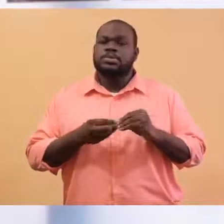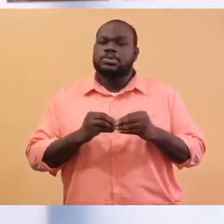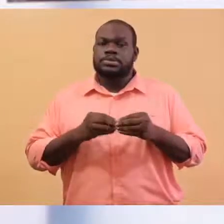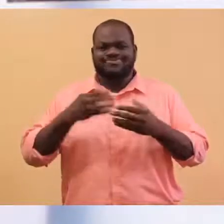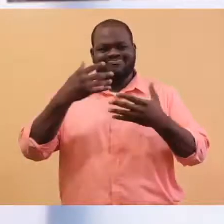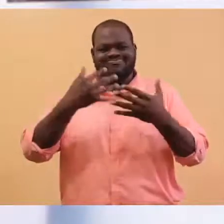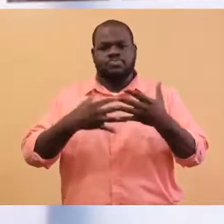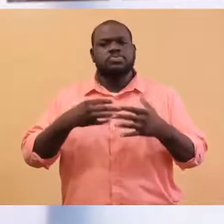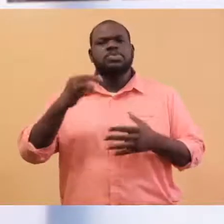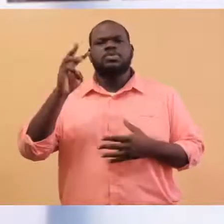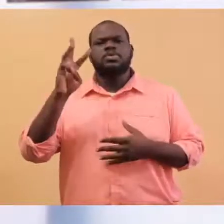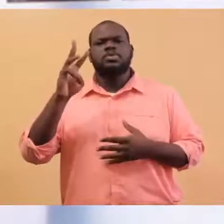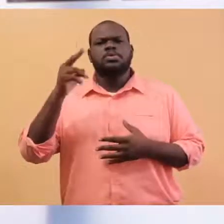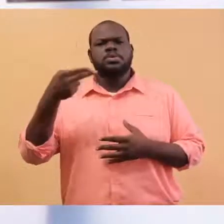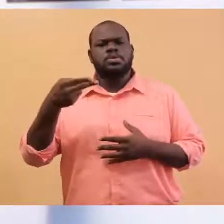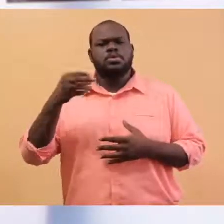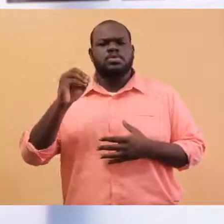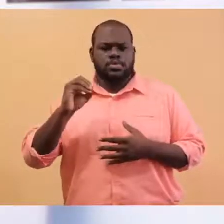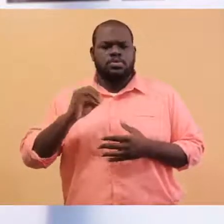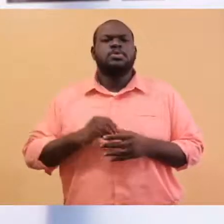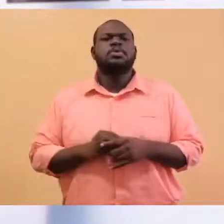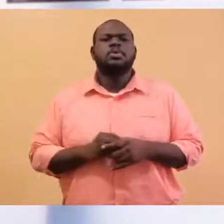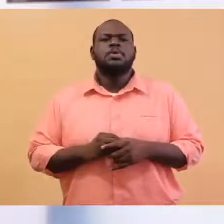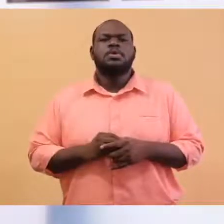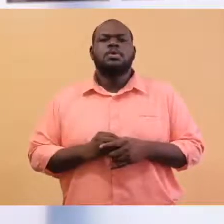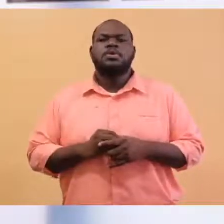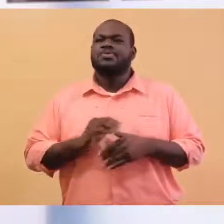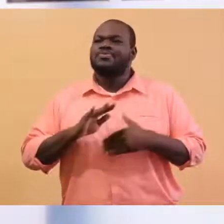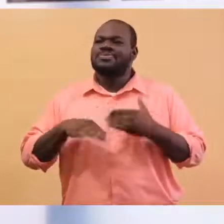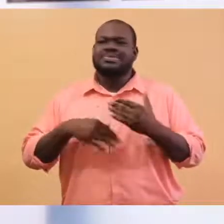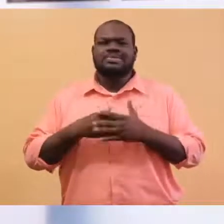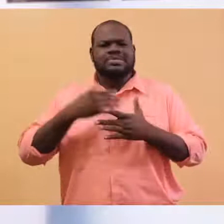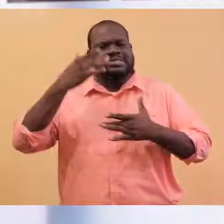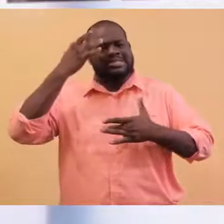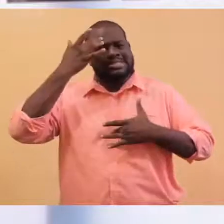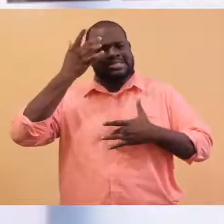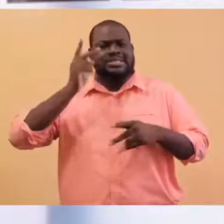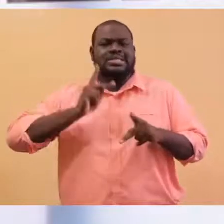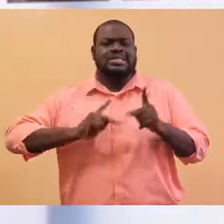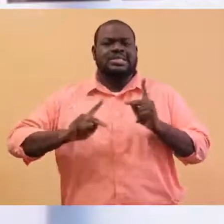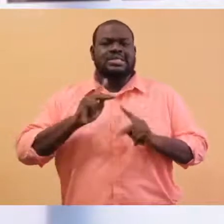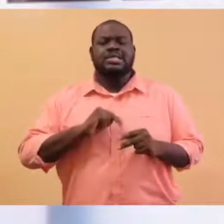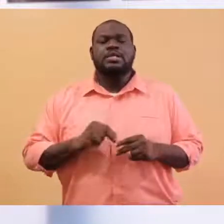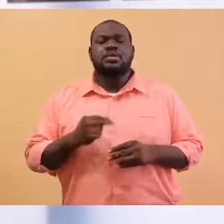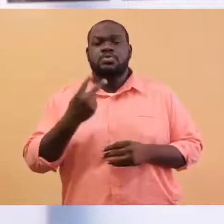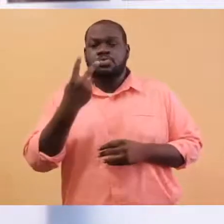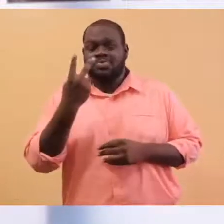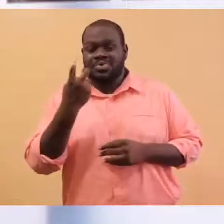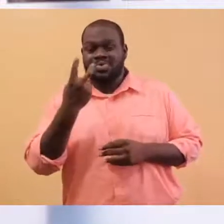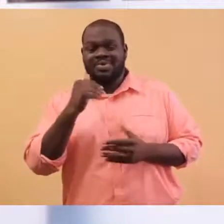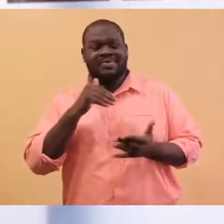World Health Organization, the total number of cases is